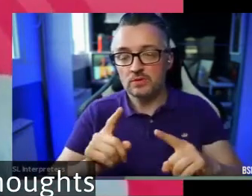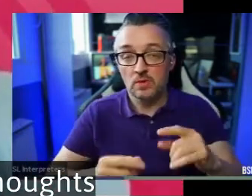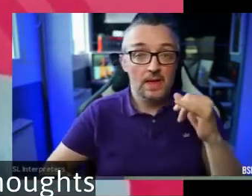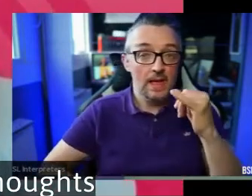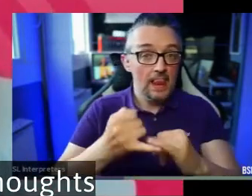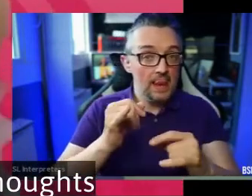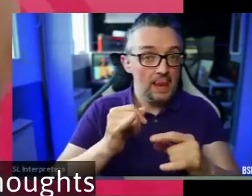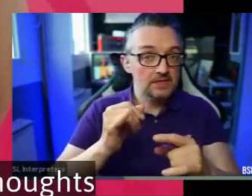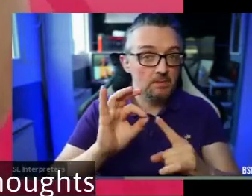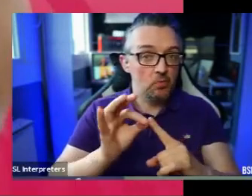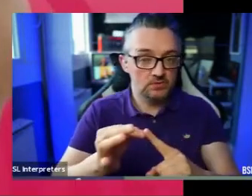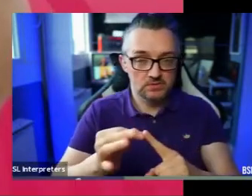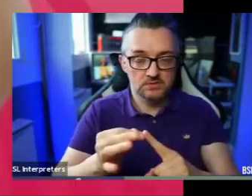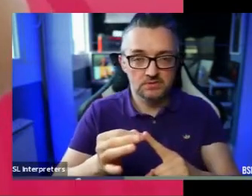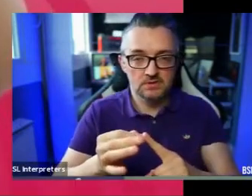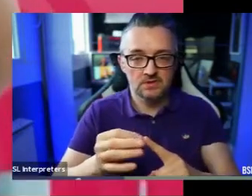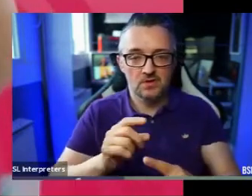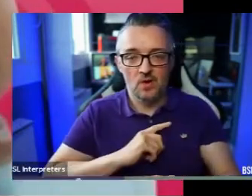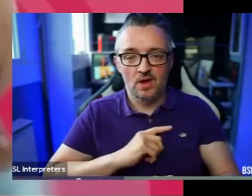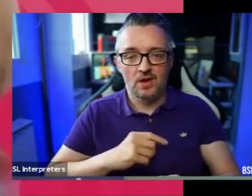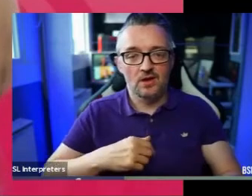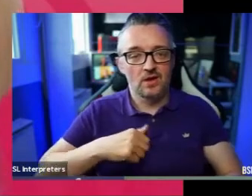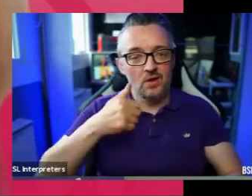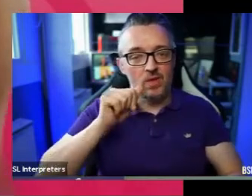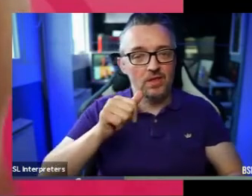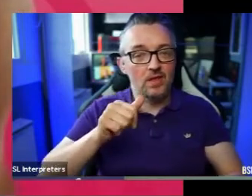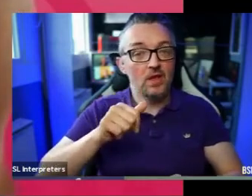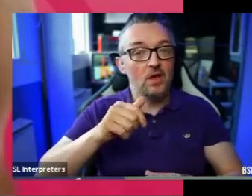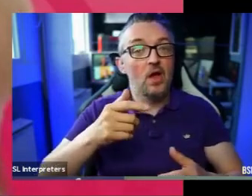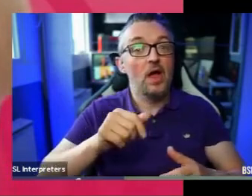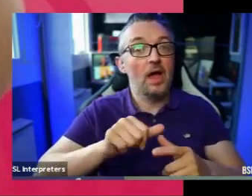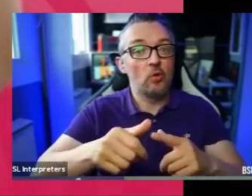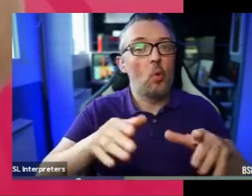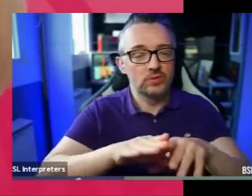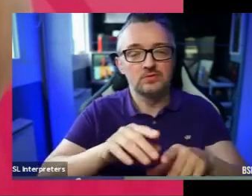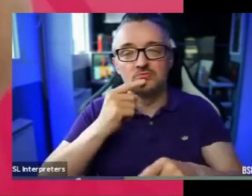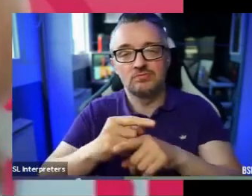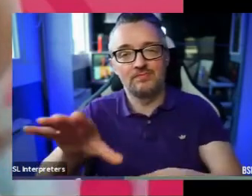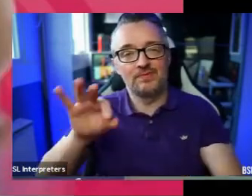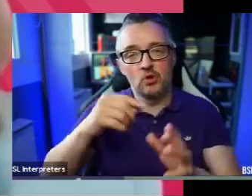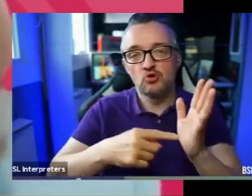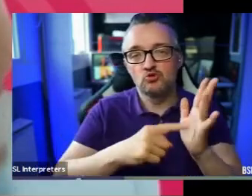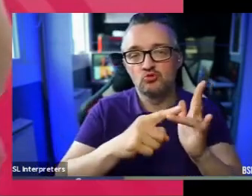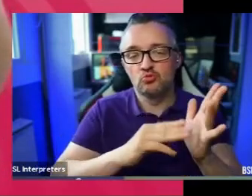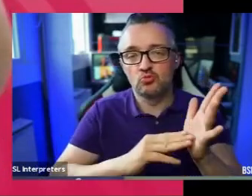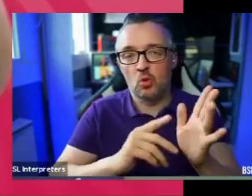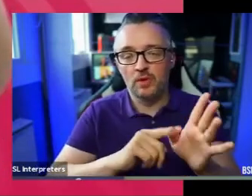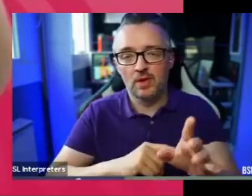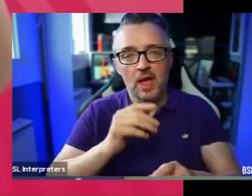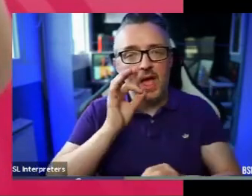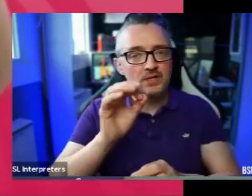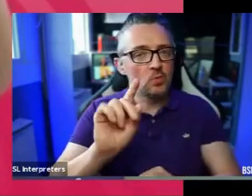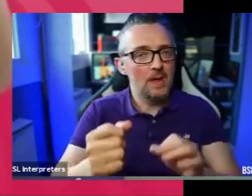that. And then my final point you might want to think about, because I'm going to close and invite Tommy in after this, is we've been asked